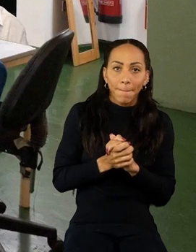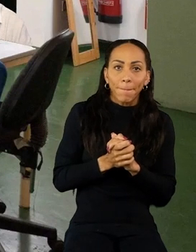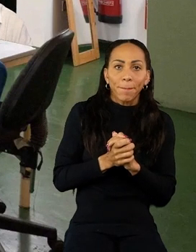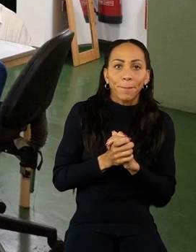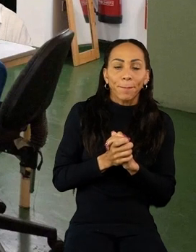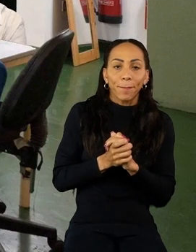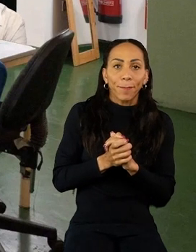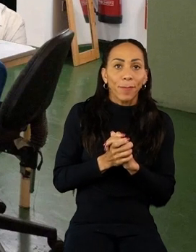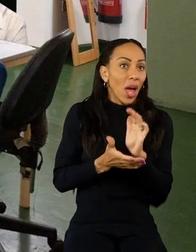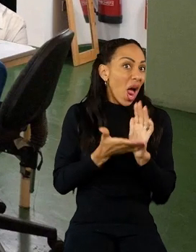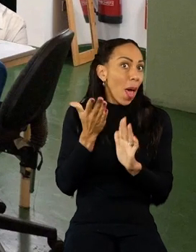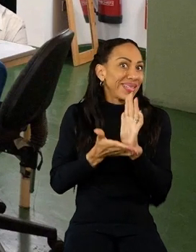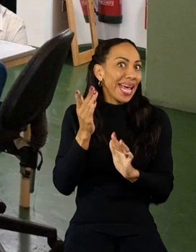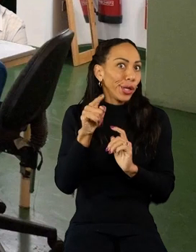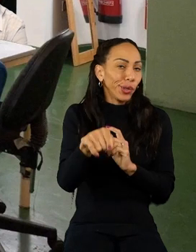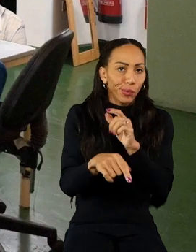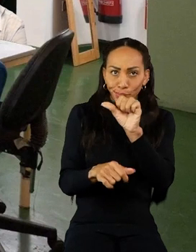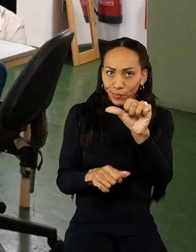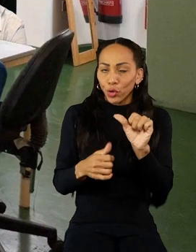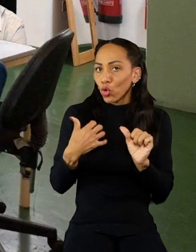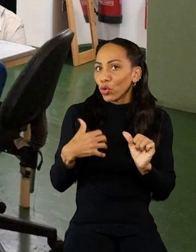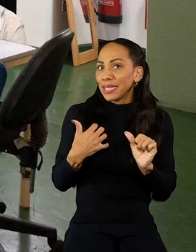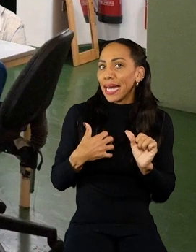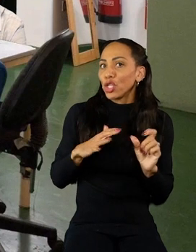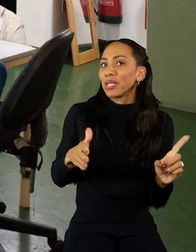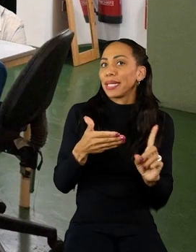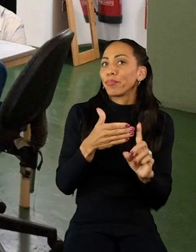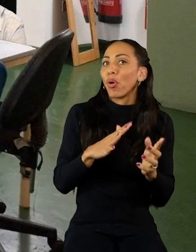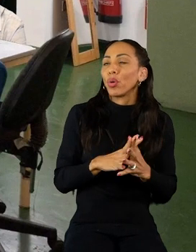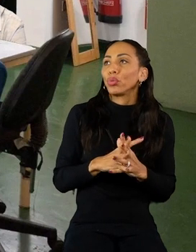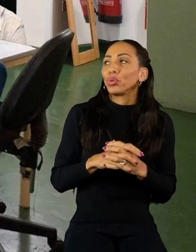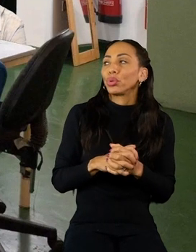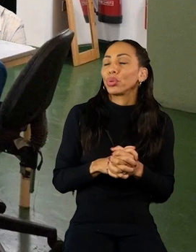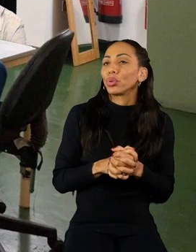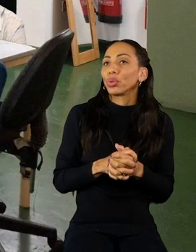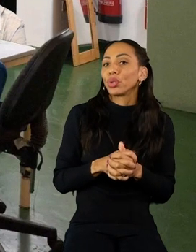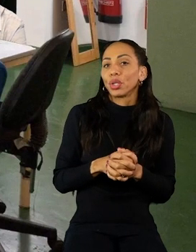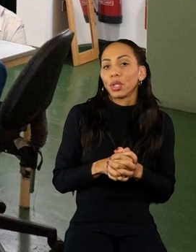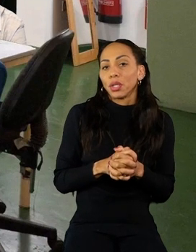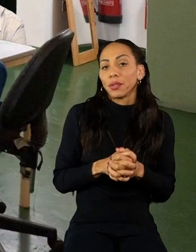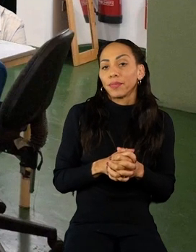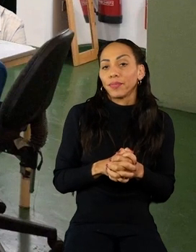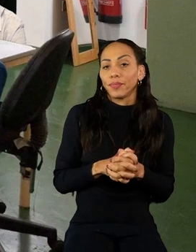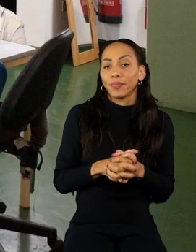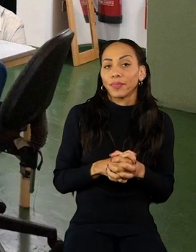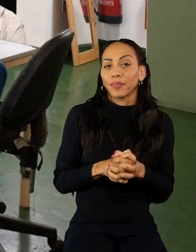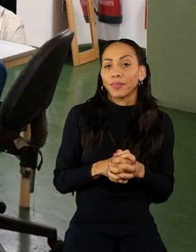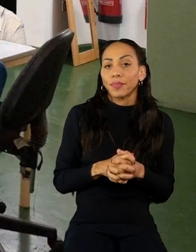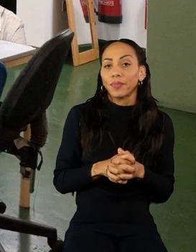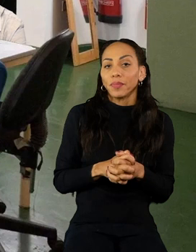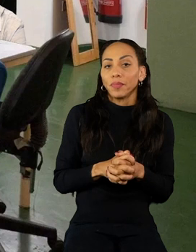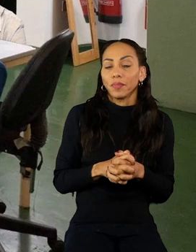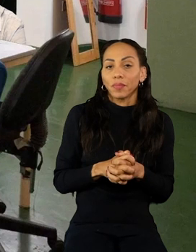can't promise, but that might be possible. Cool. I will keep you up to date. Okay. And I think you're absolutely right about a really interesting approach to take.